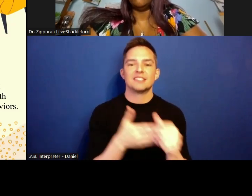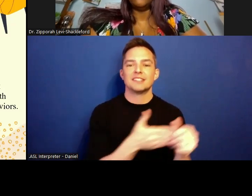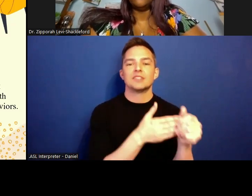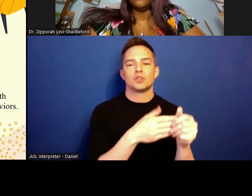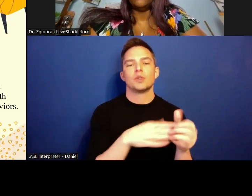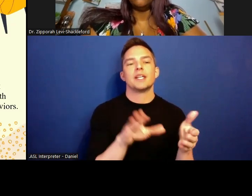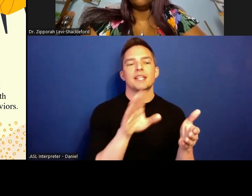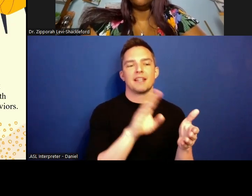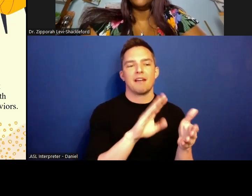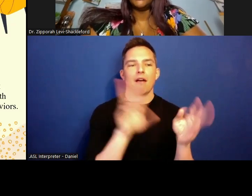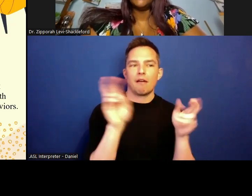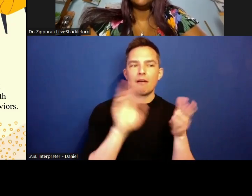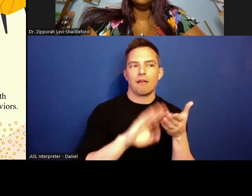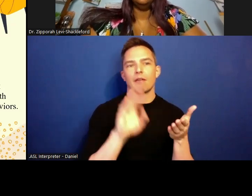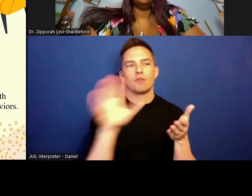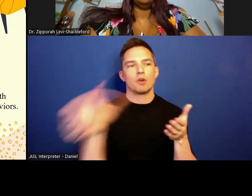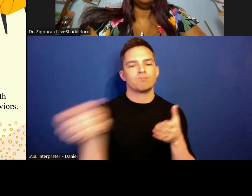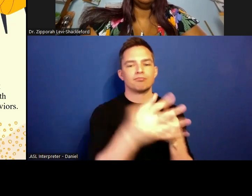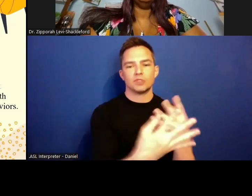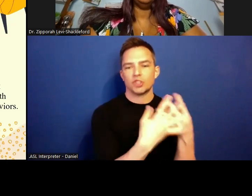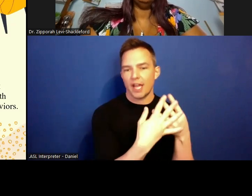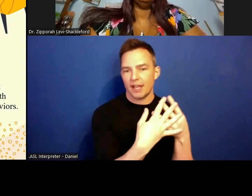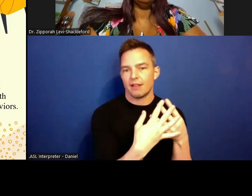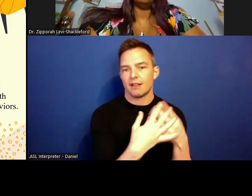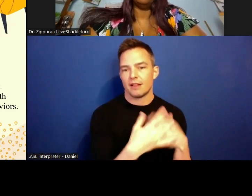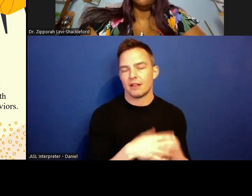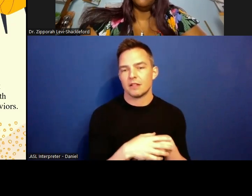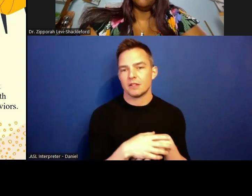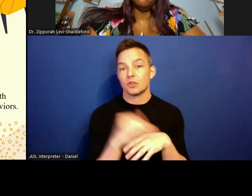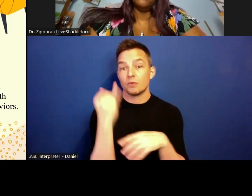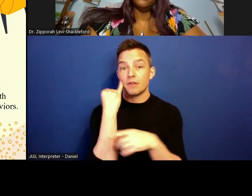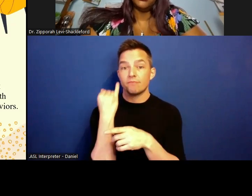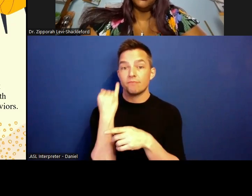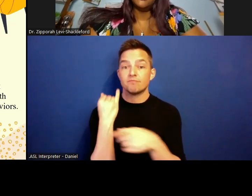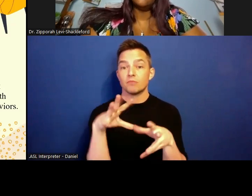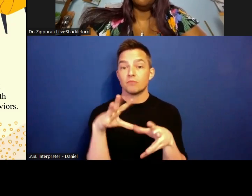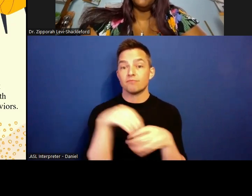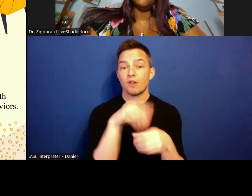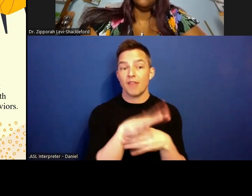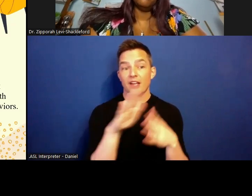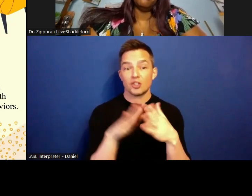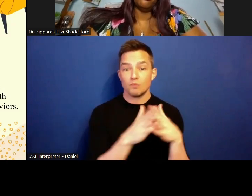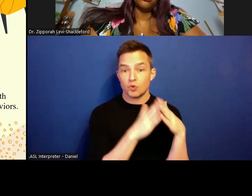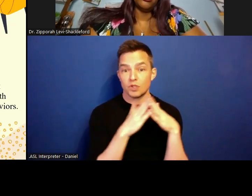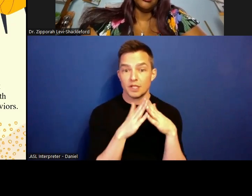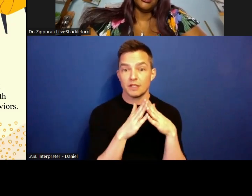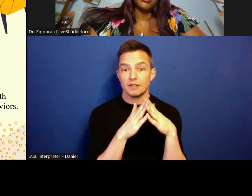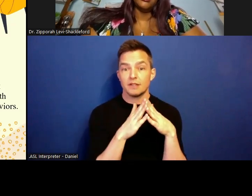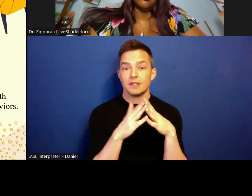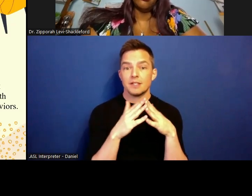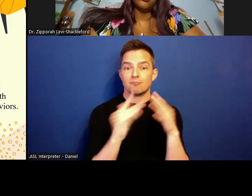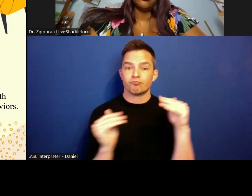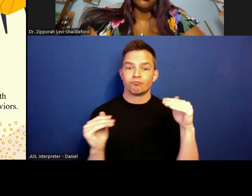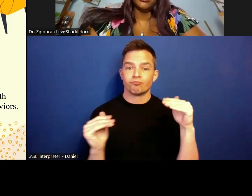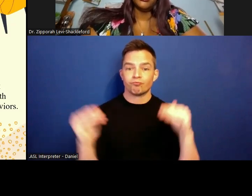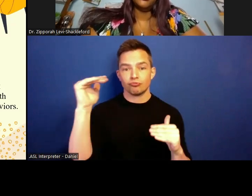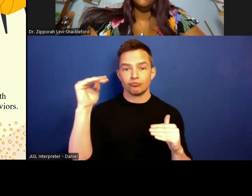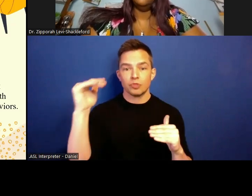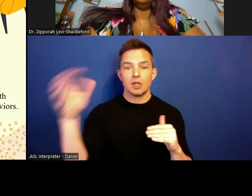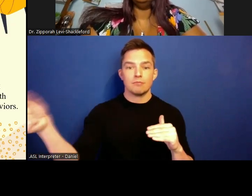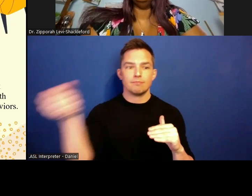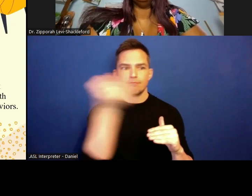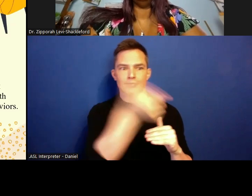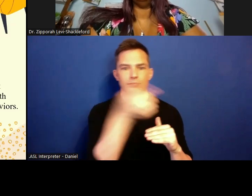excuse for incarceration. So again, if you're a part of this community that is being disproportionately